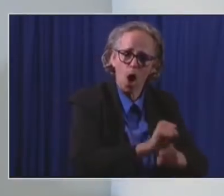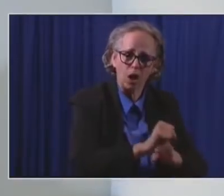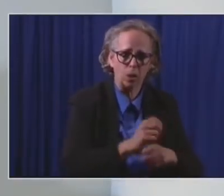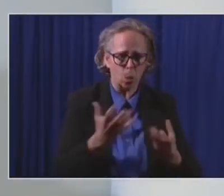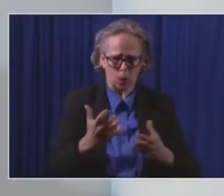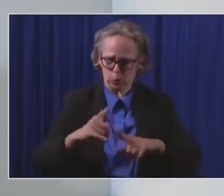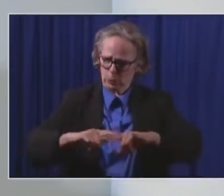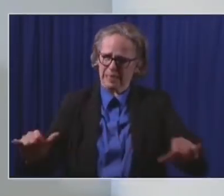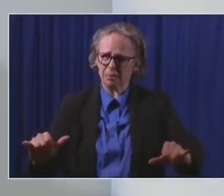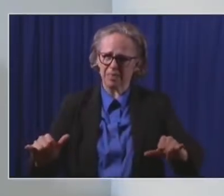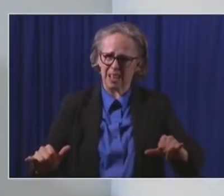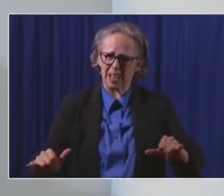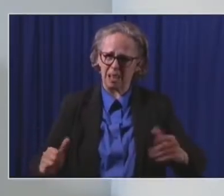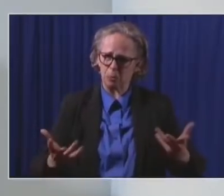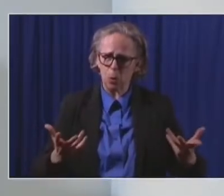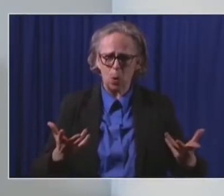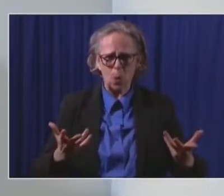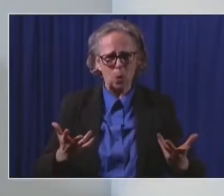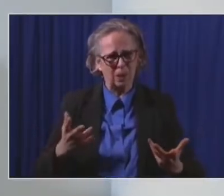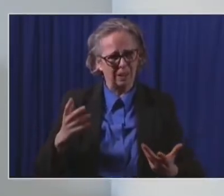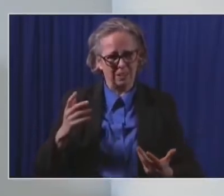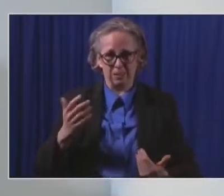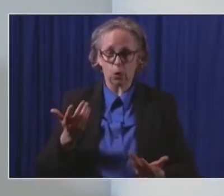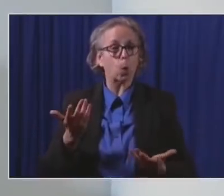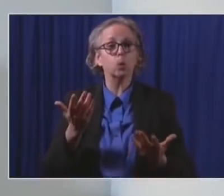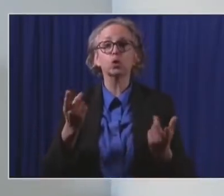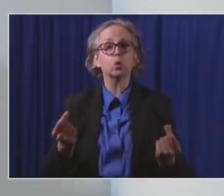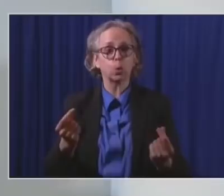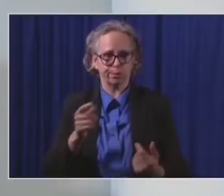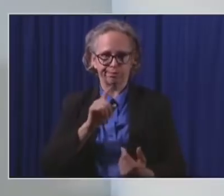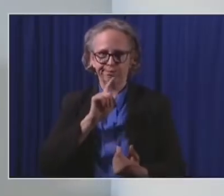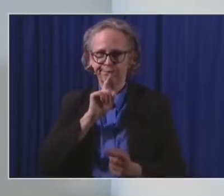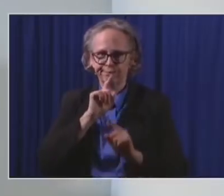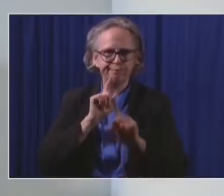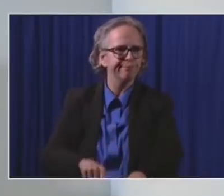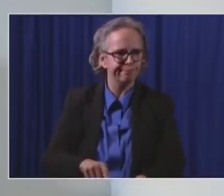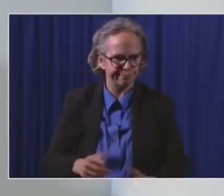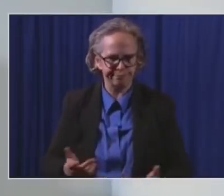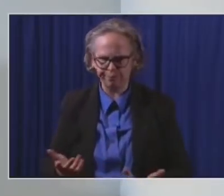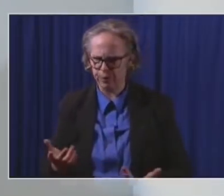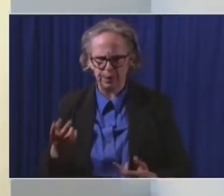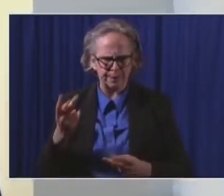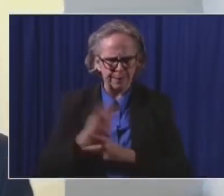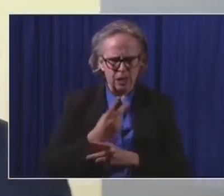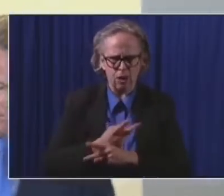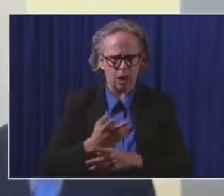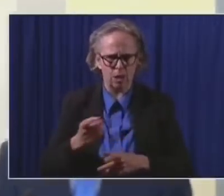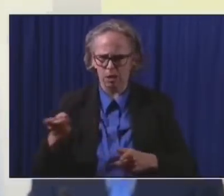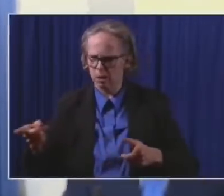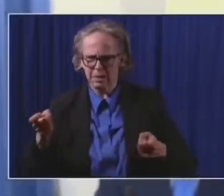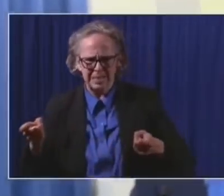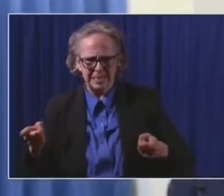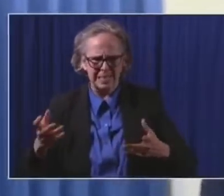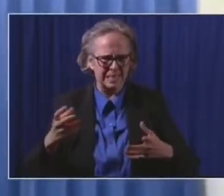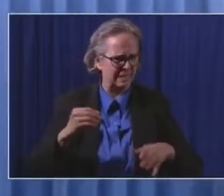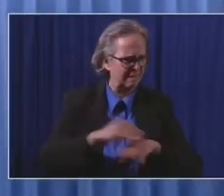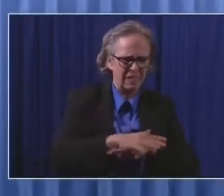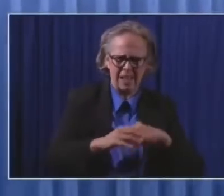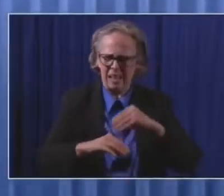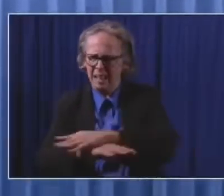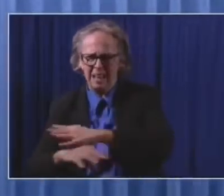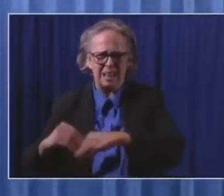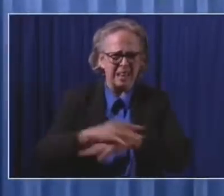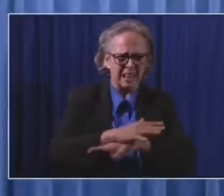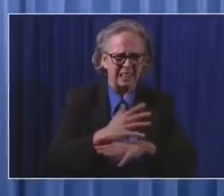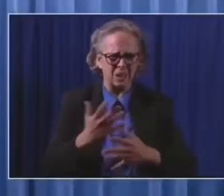people to have jobs. We want to grow the economy. We have to do two things at once. We've been saying this all along, and the